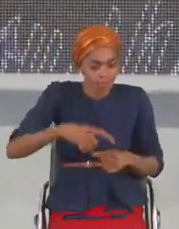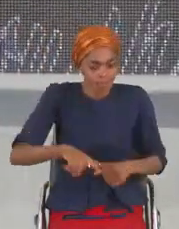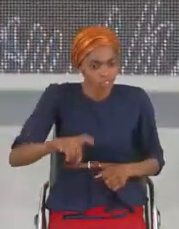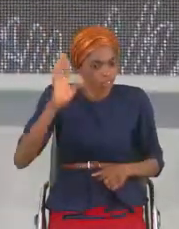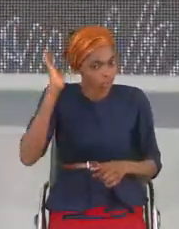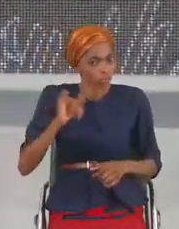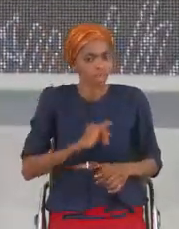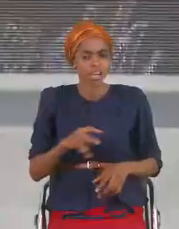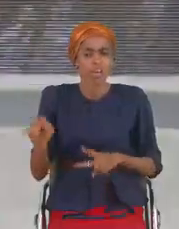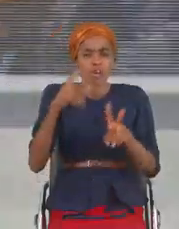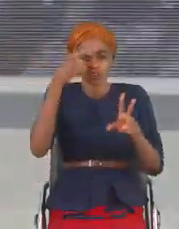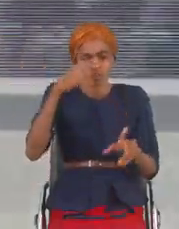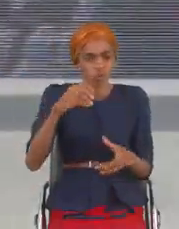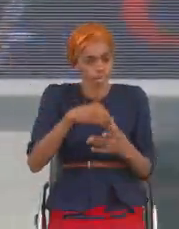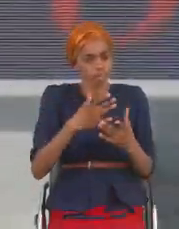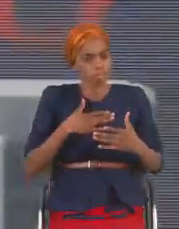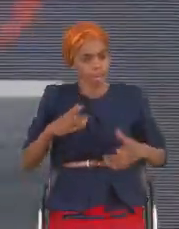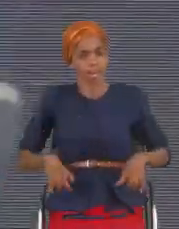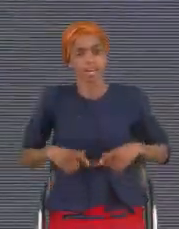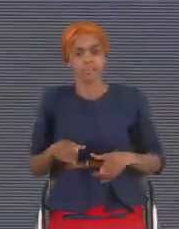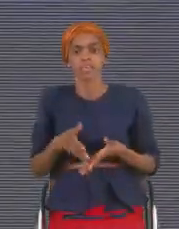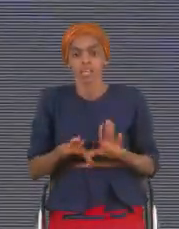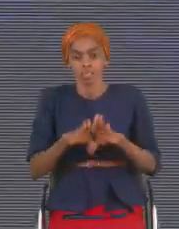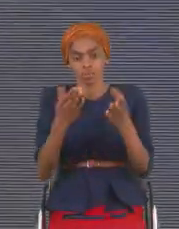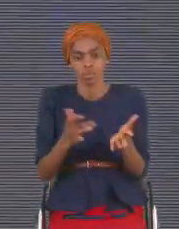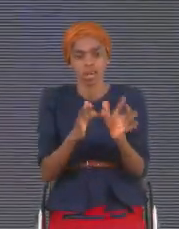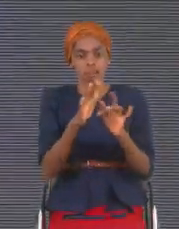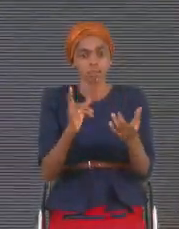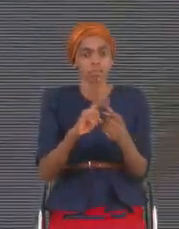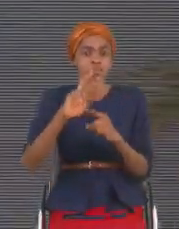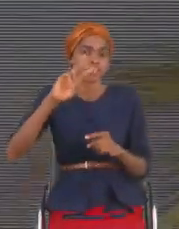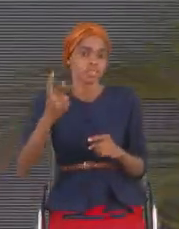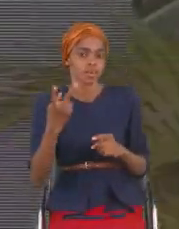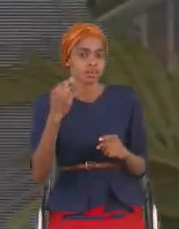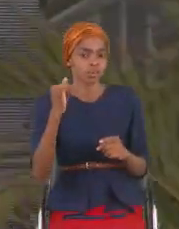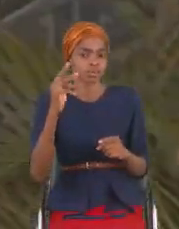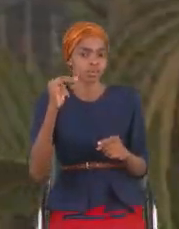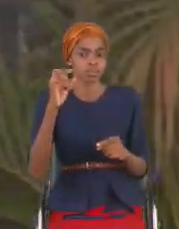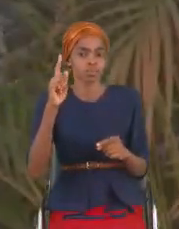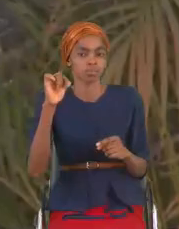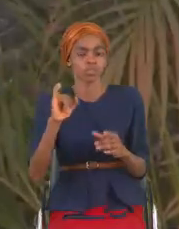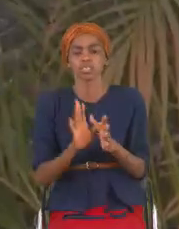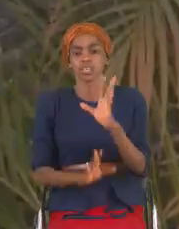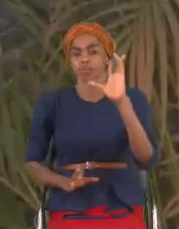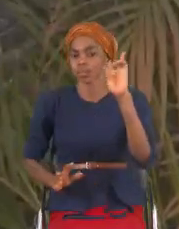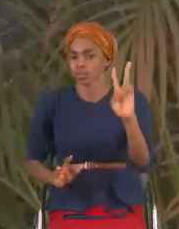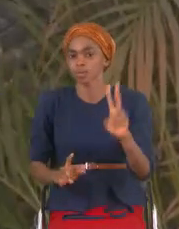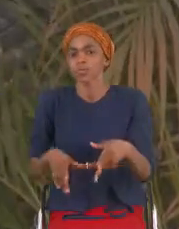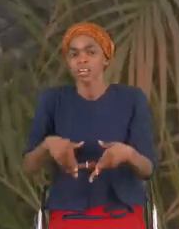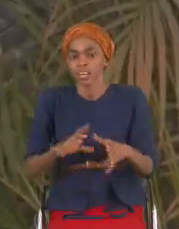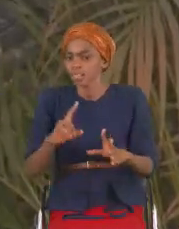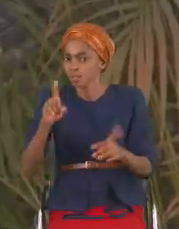your life? Let's open our Bible to 2 Timothy chapter 2. And let's go from